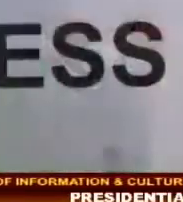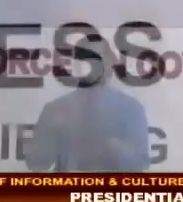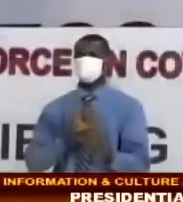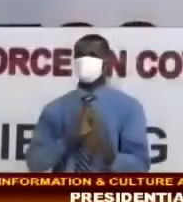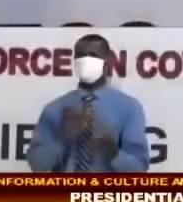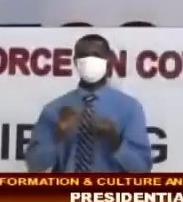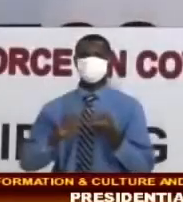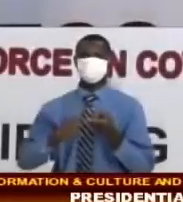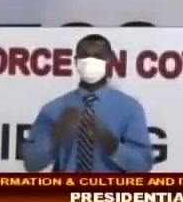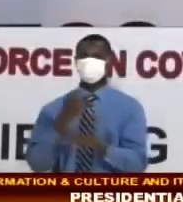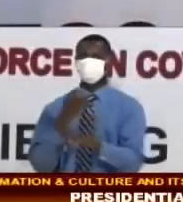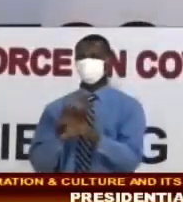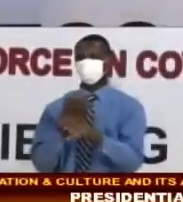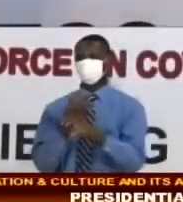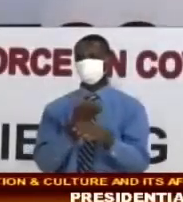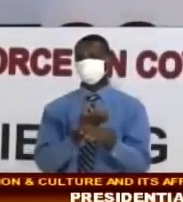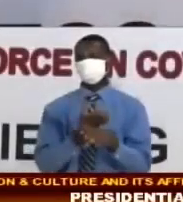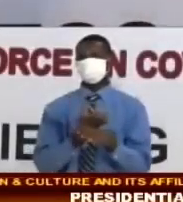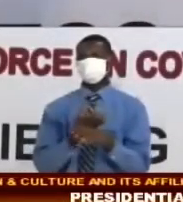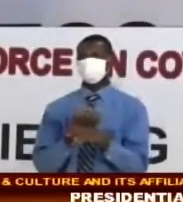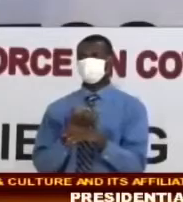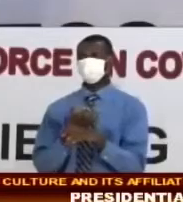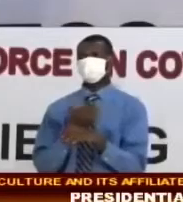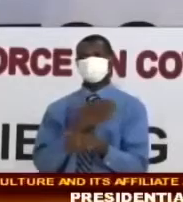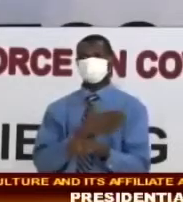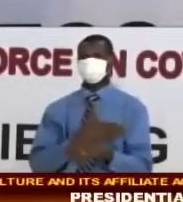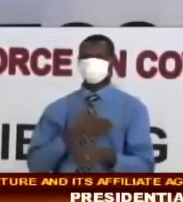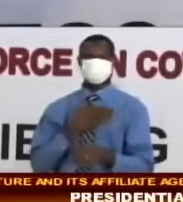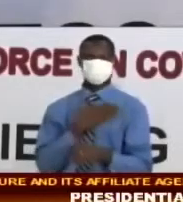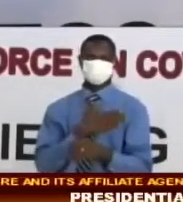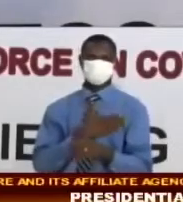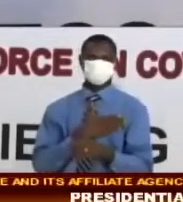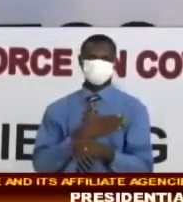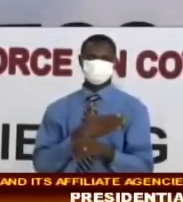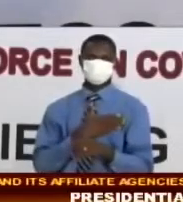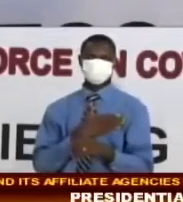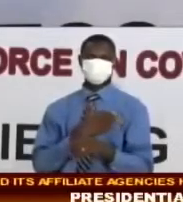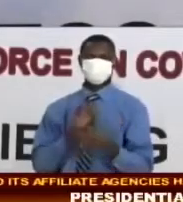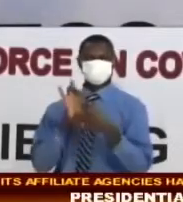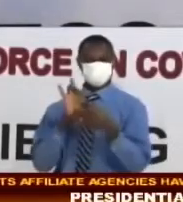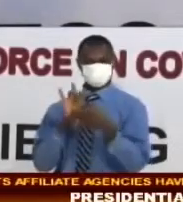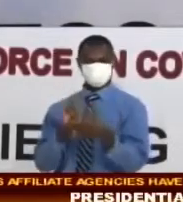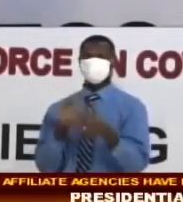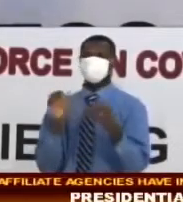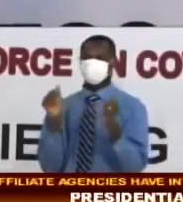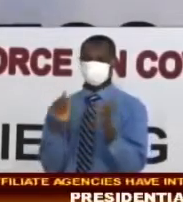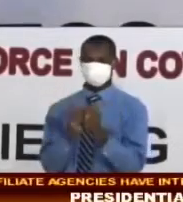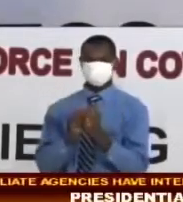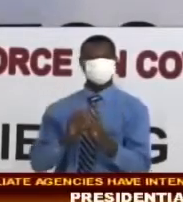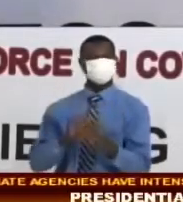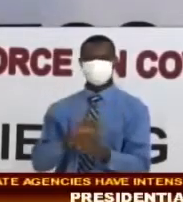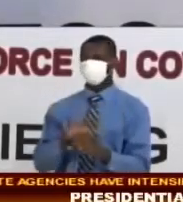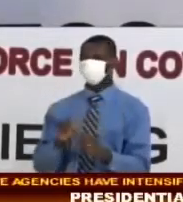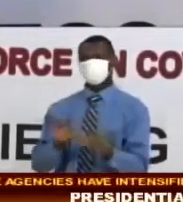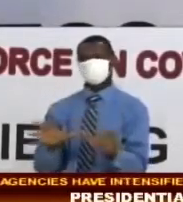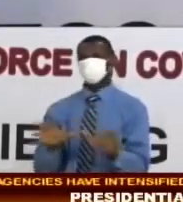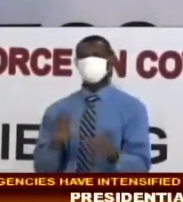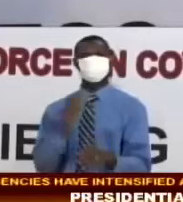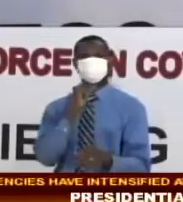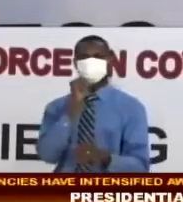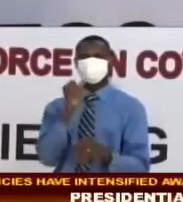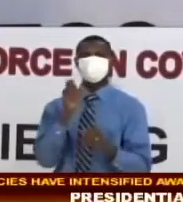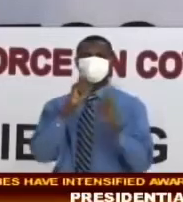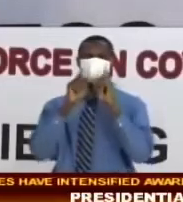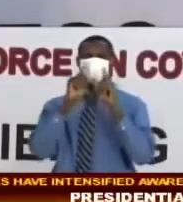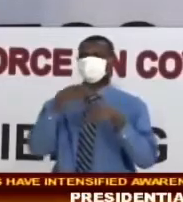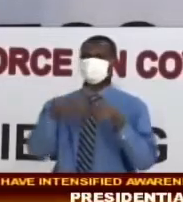to the floor to please stick to the issue of COVID. Let us not move on to other health topics.